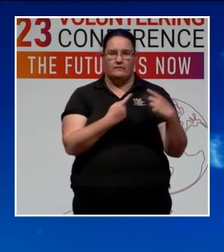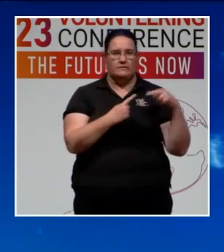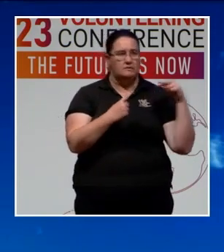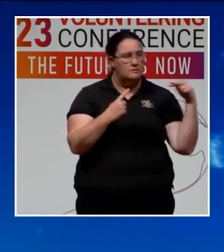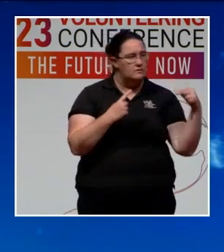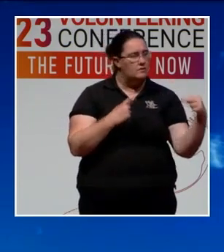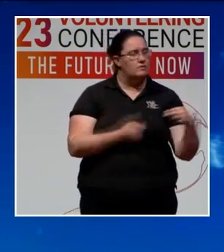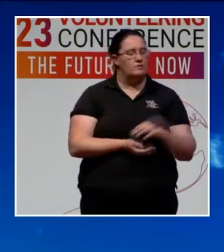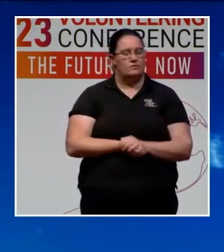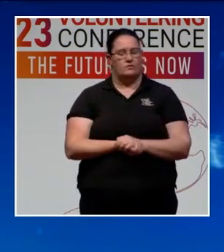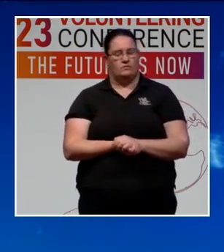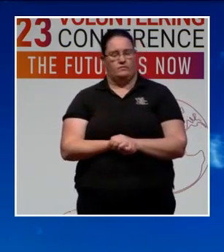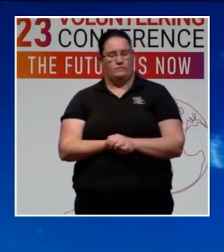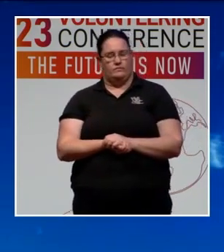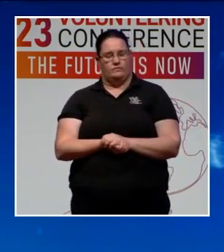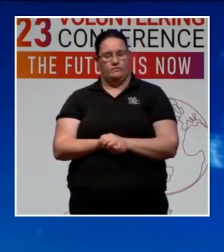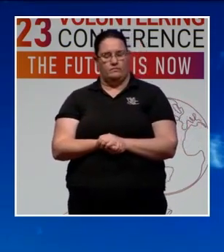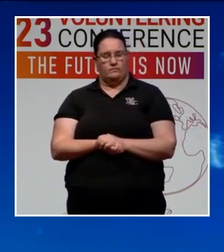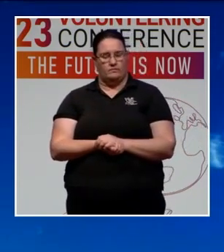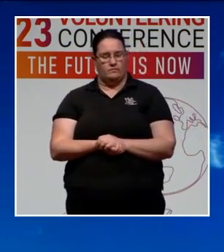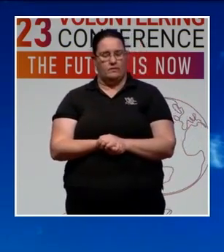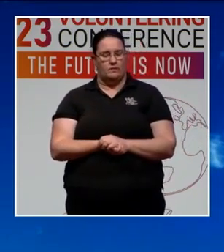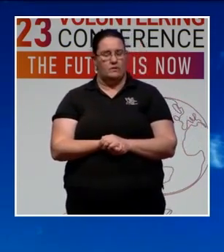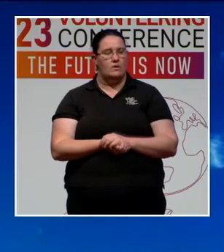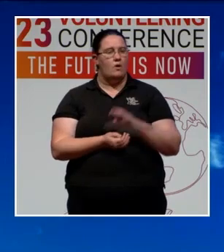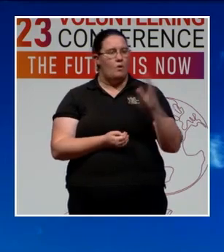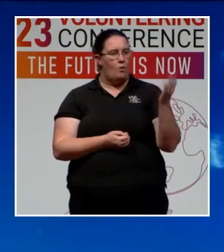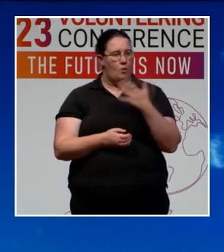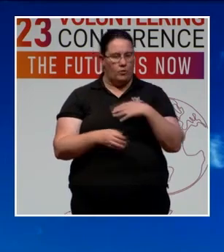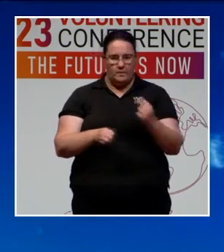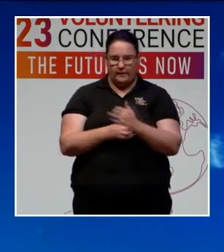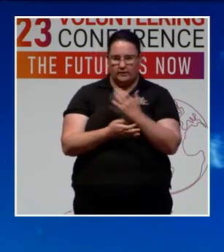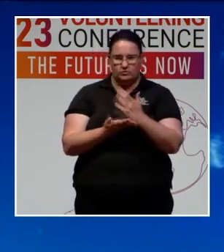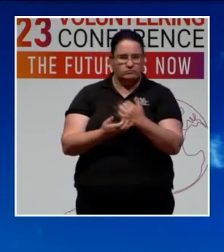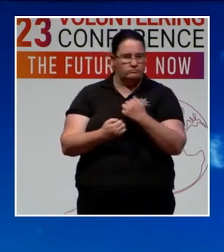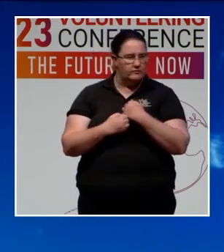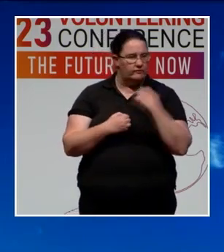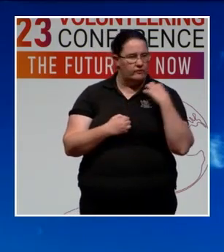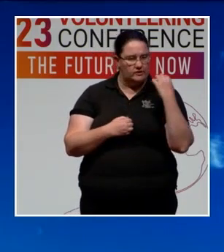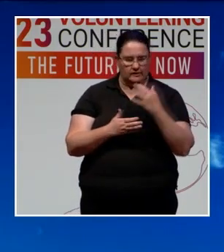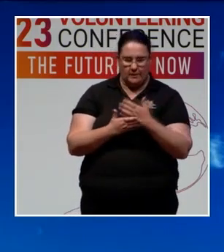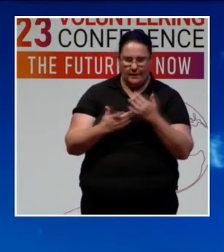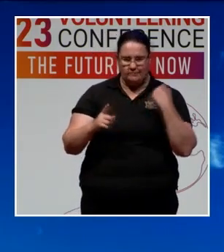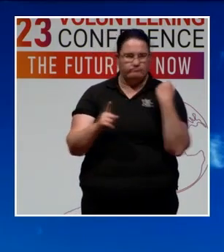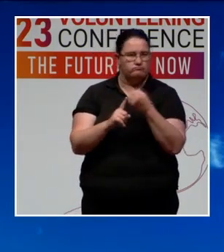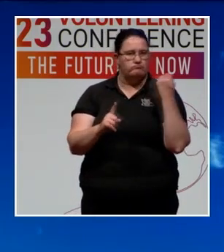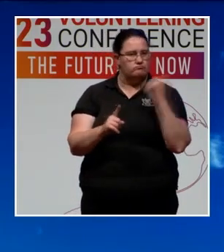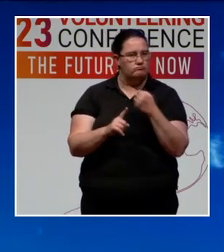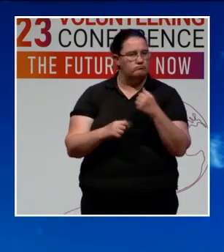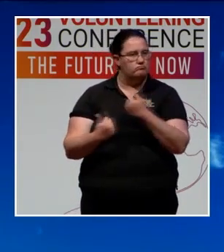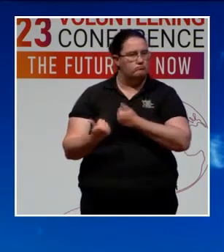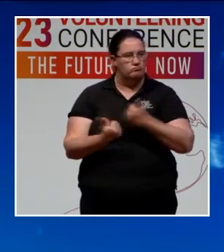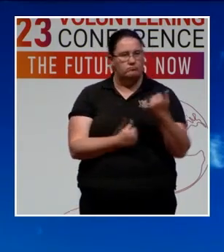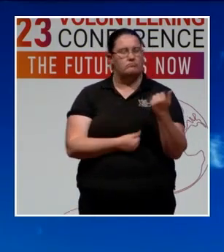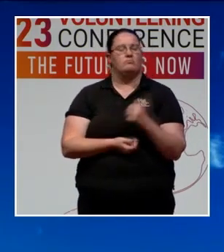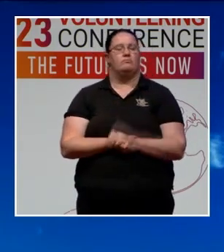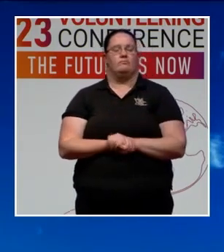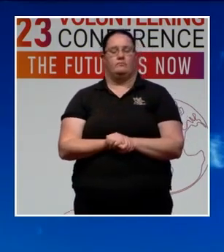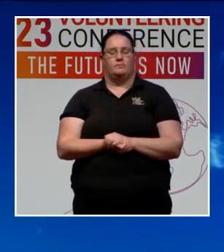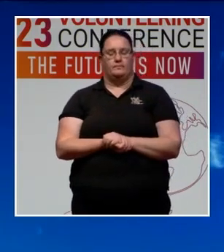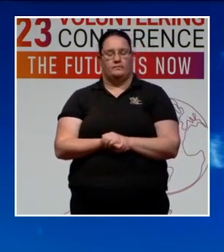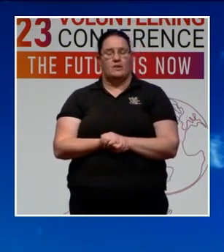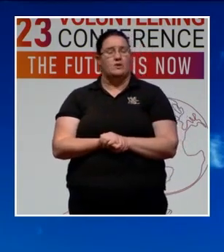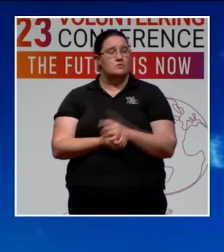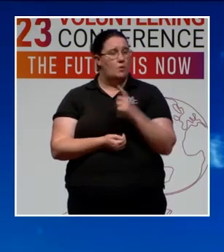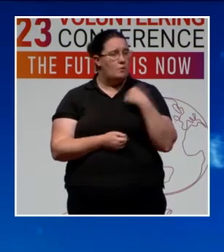maximising the collective impact of volunteering. It's from this diversity that we're able to find strength by